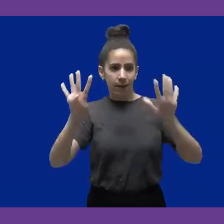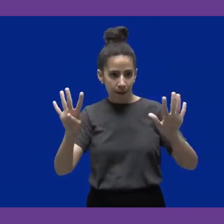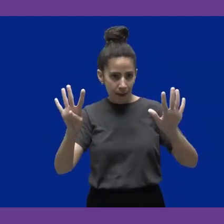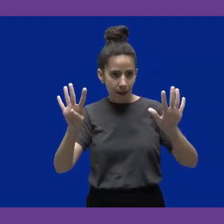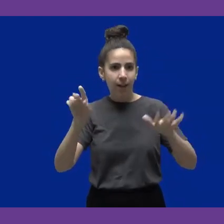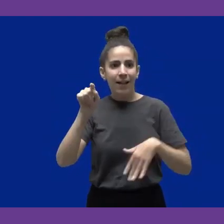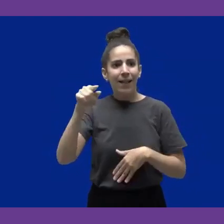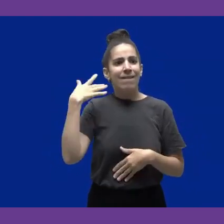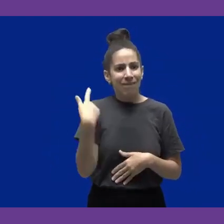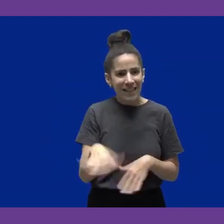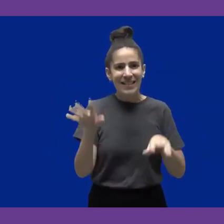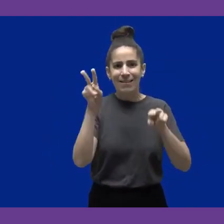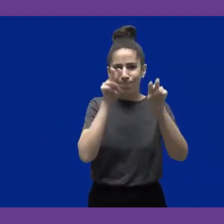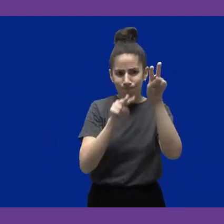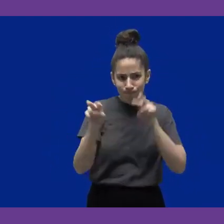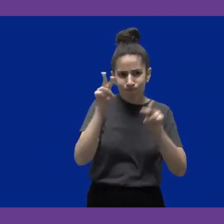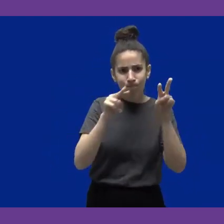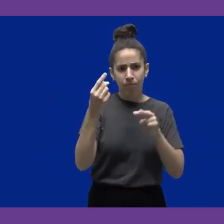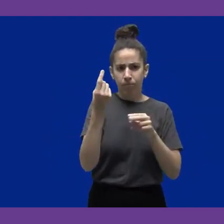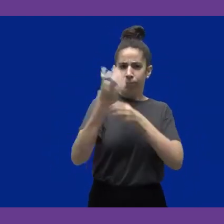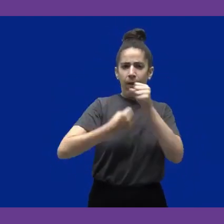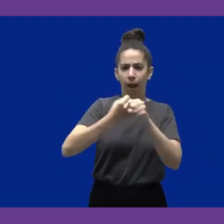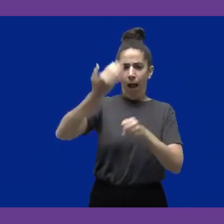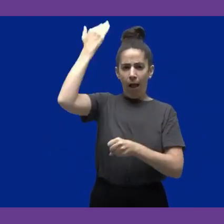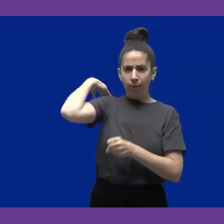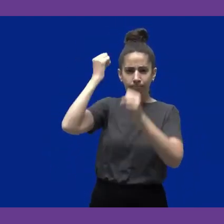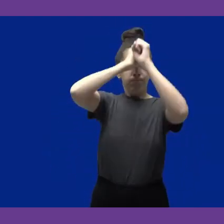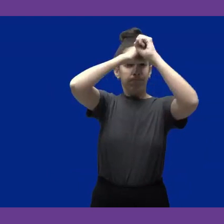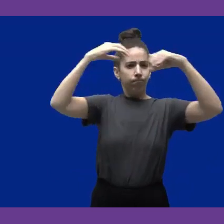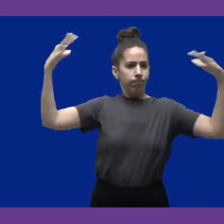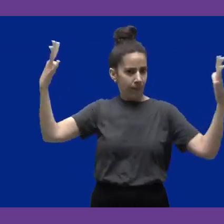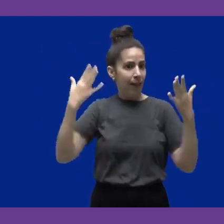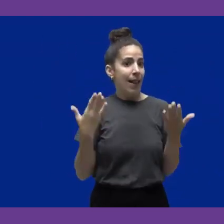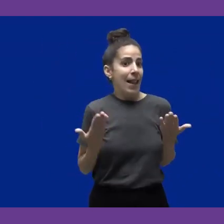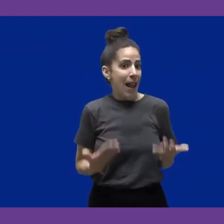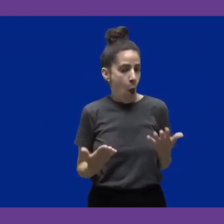award criteria and conformity assessment, and also a standard on the